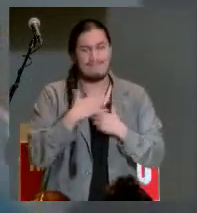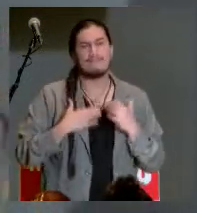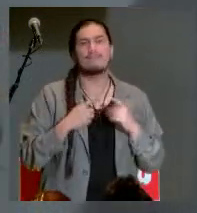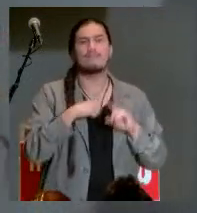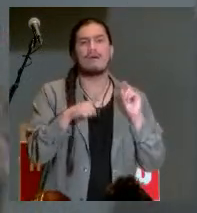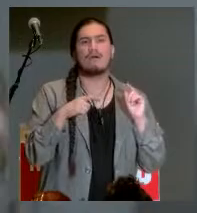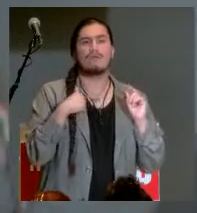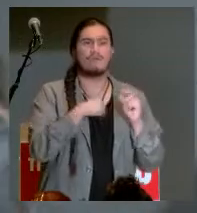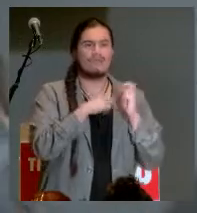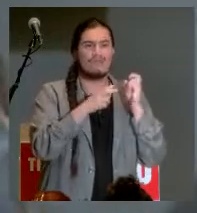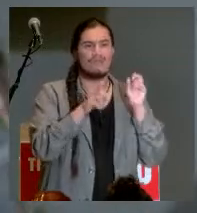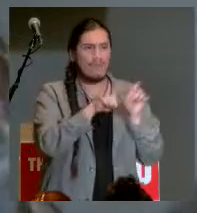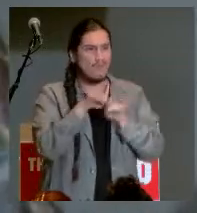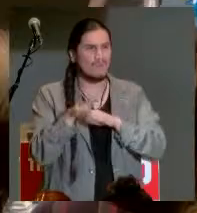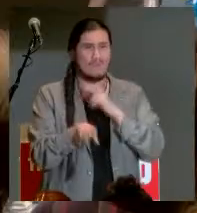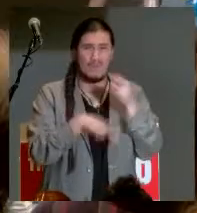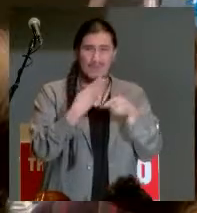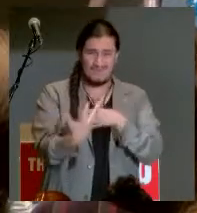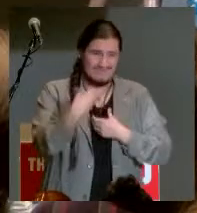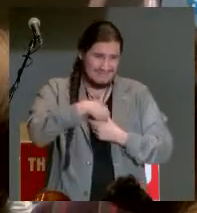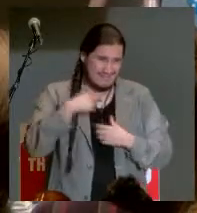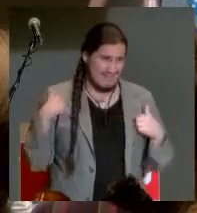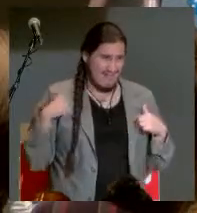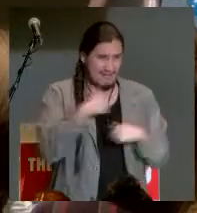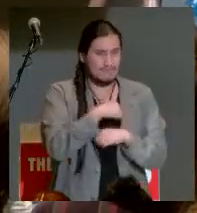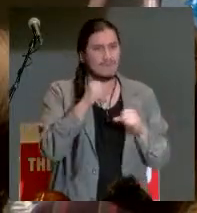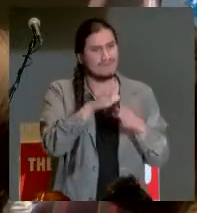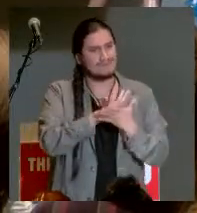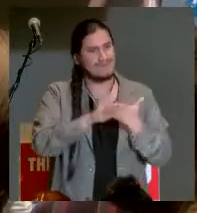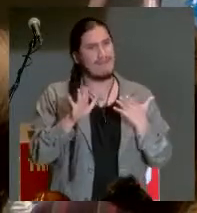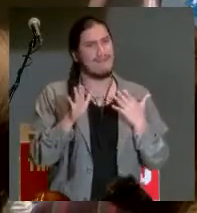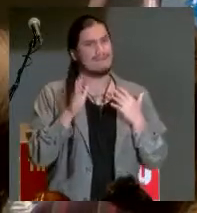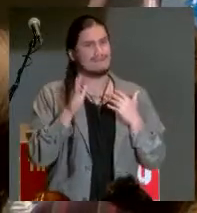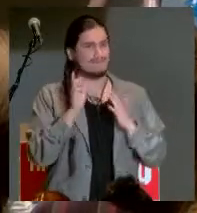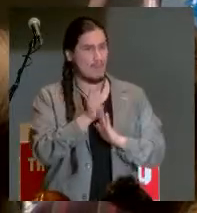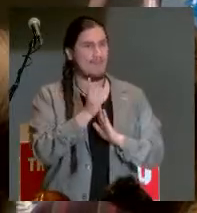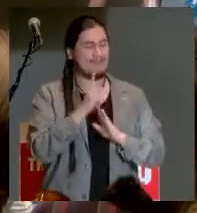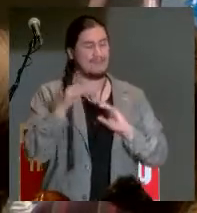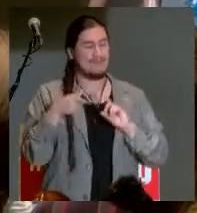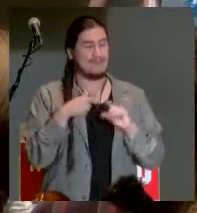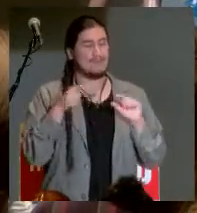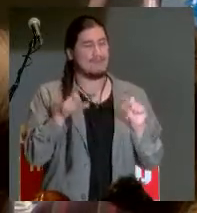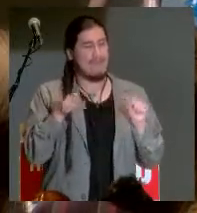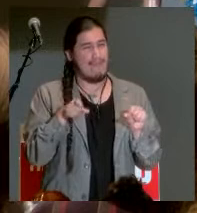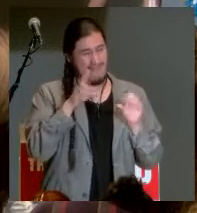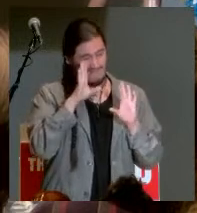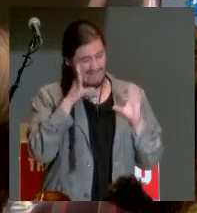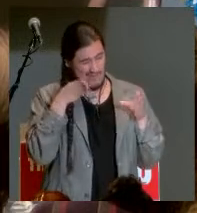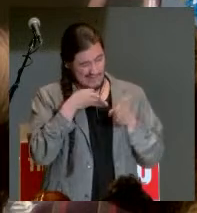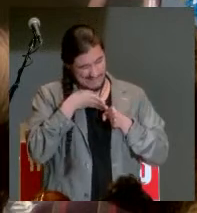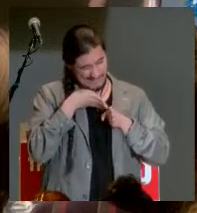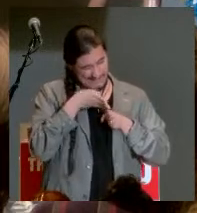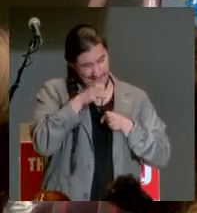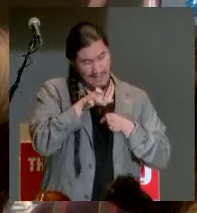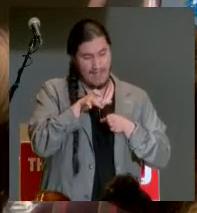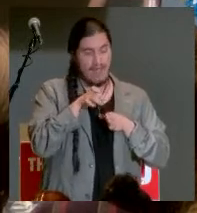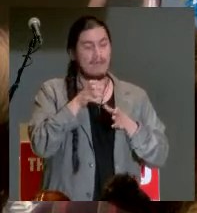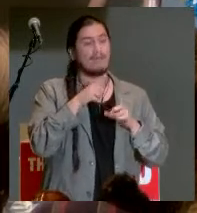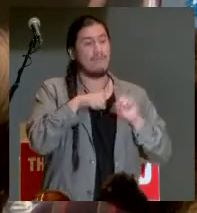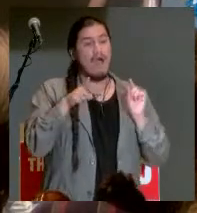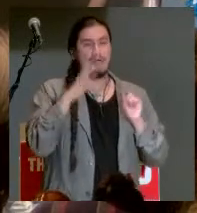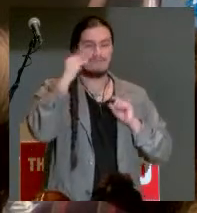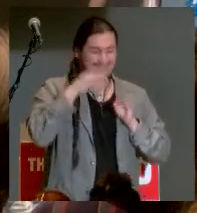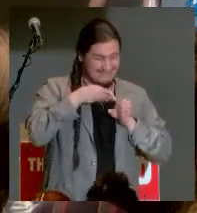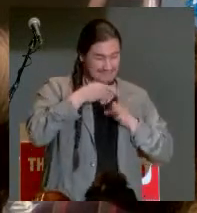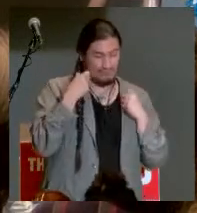of the universe listening. So there's this nice little sweet spot where you're just bouncing back and forth between those